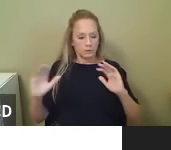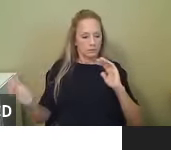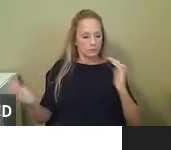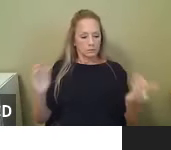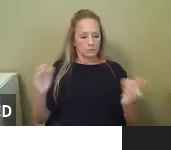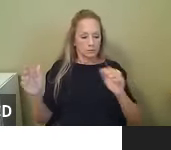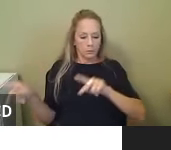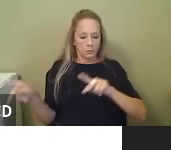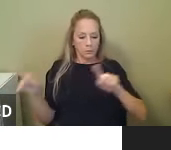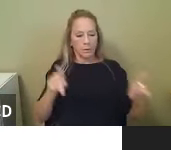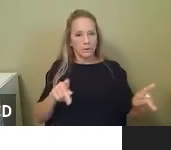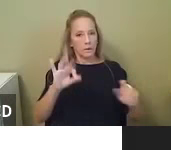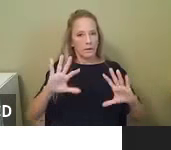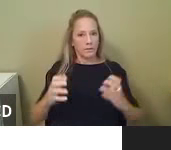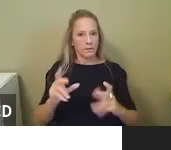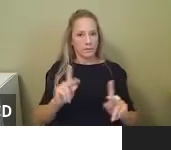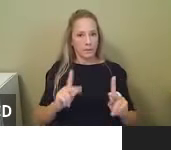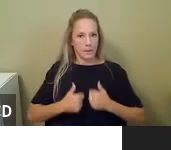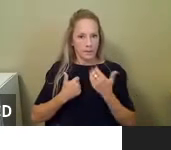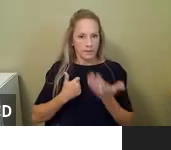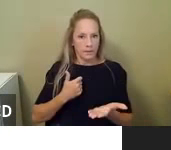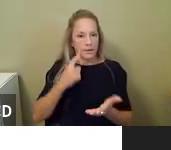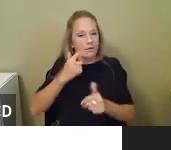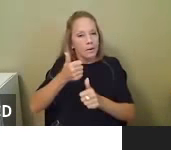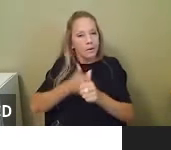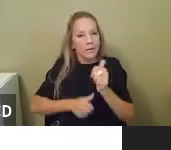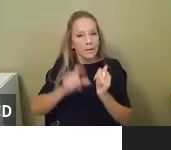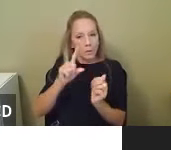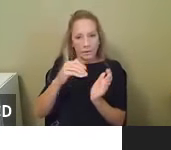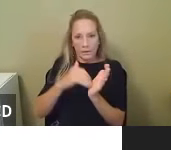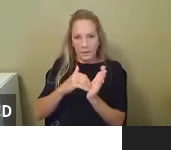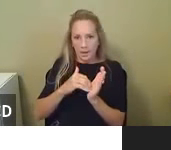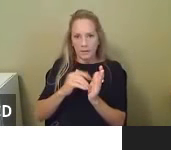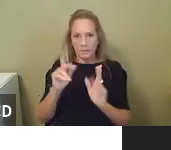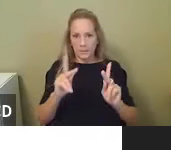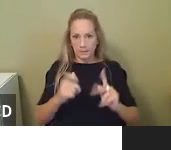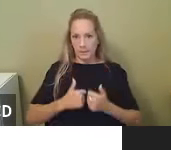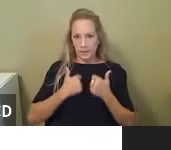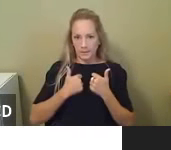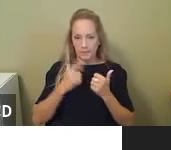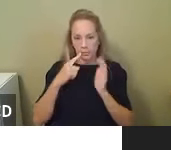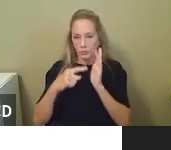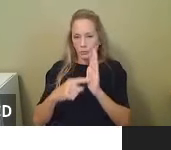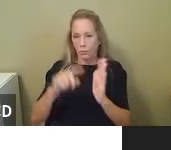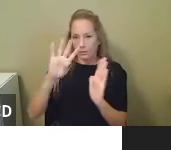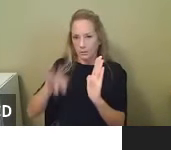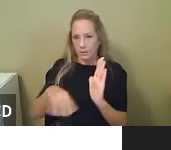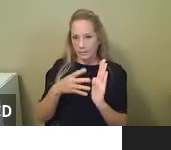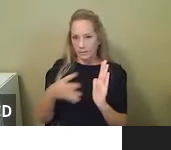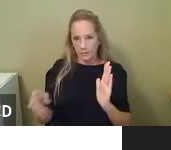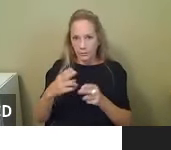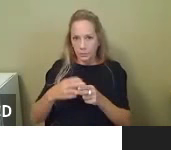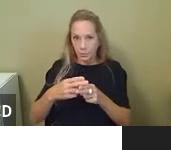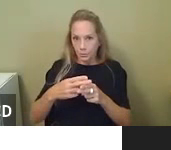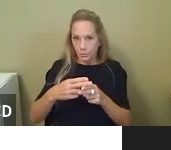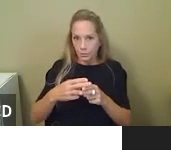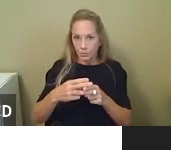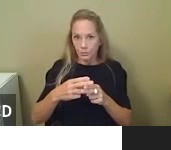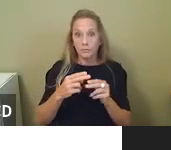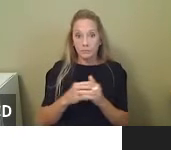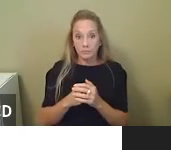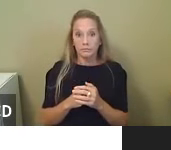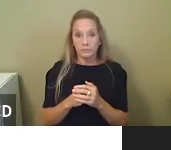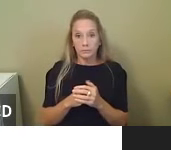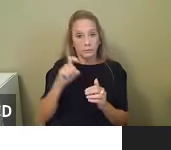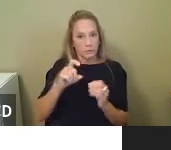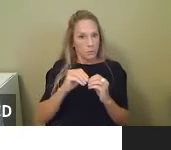at this, it's in terms of per 100,000 residents. And I'll show you on the graph in a minute. And more than one